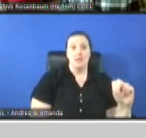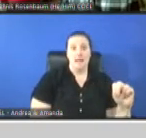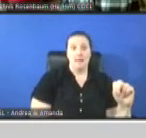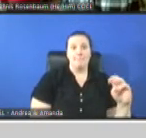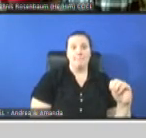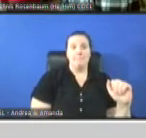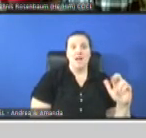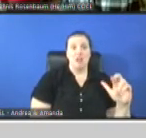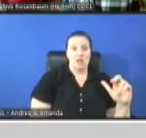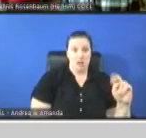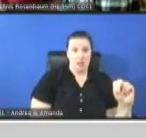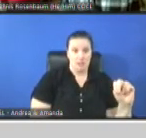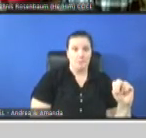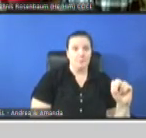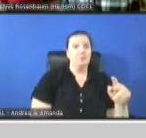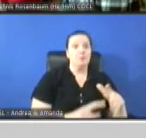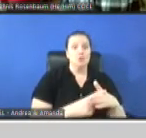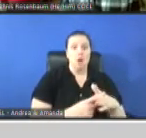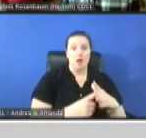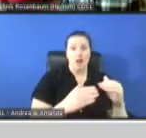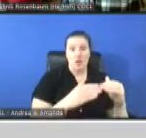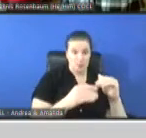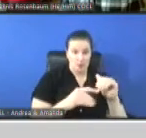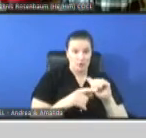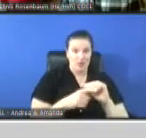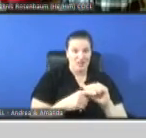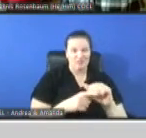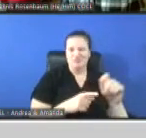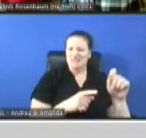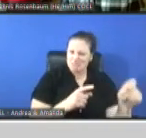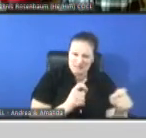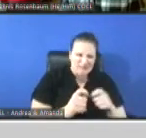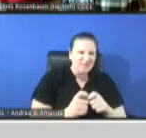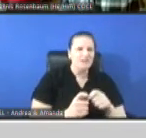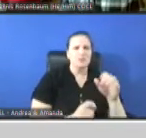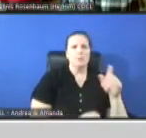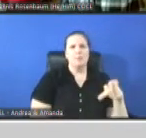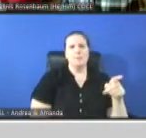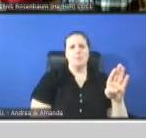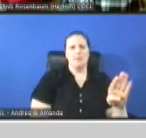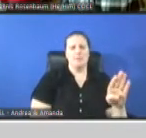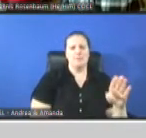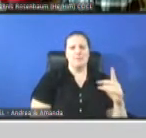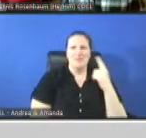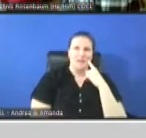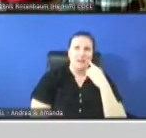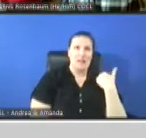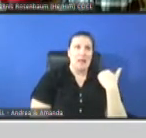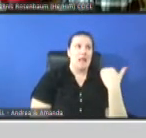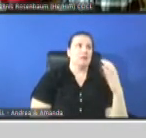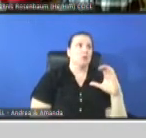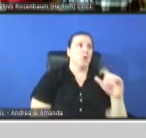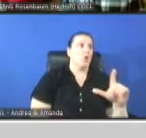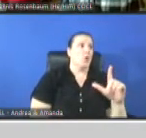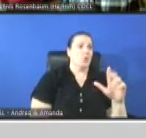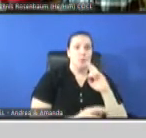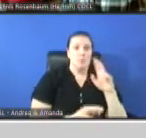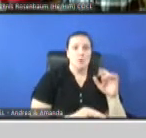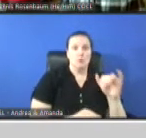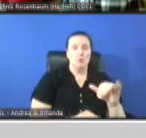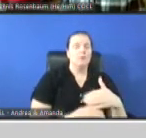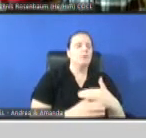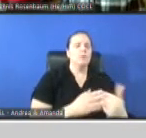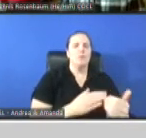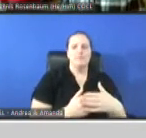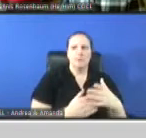started equity training specific to PPB. I think it was in the last COCO report as well, but regardless